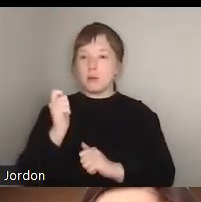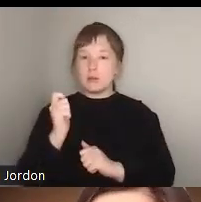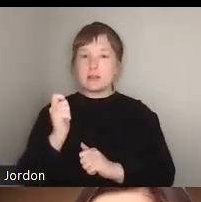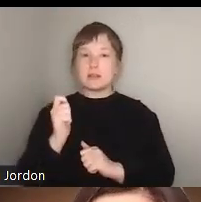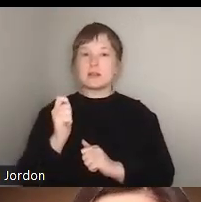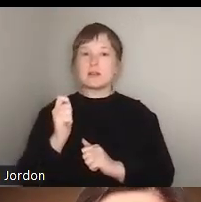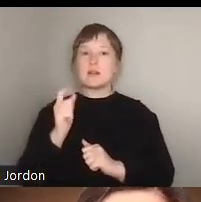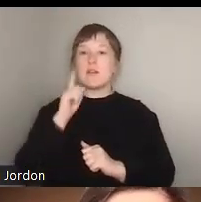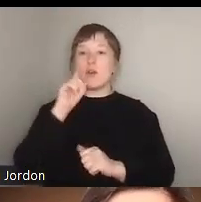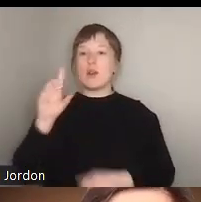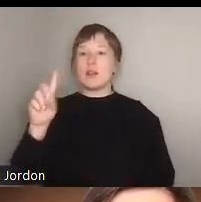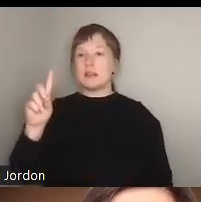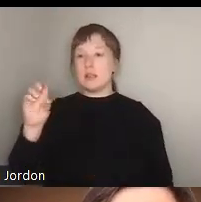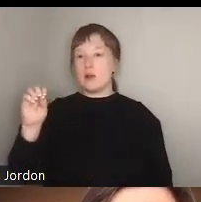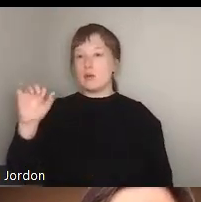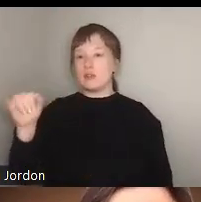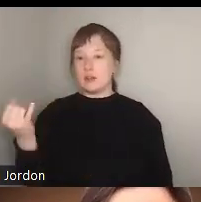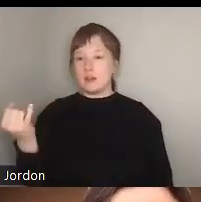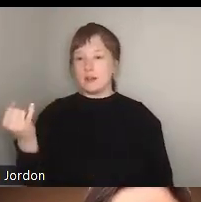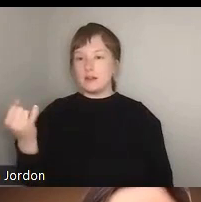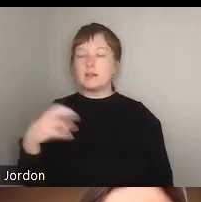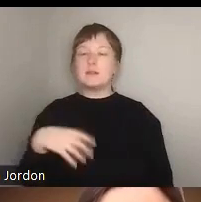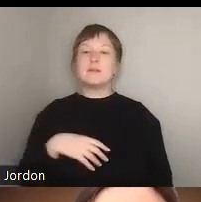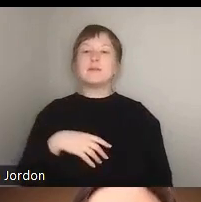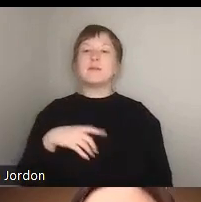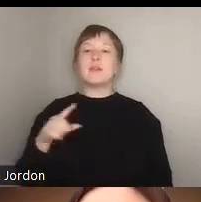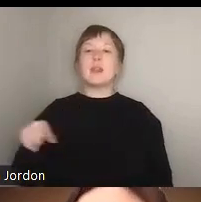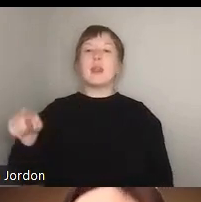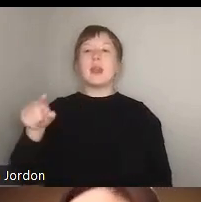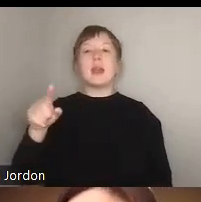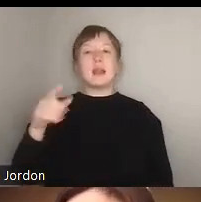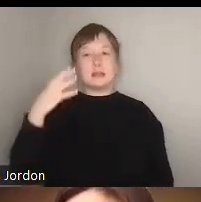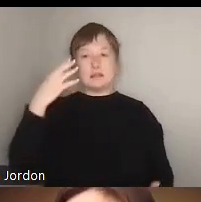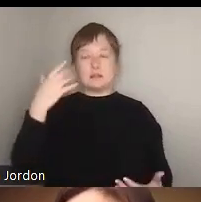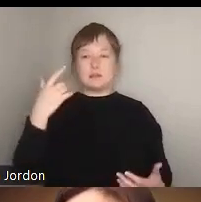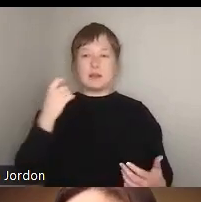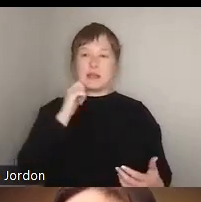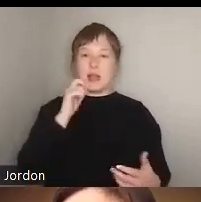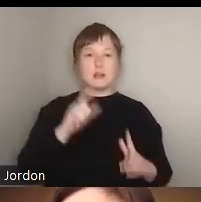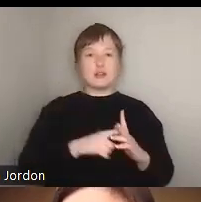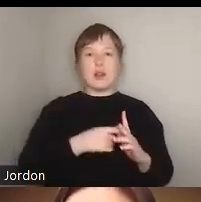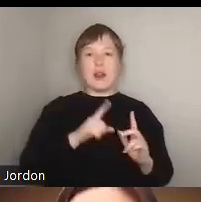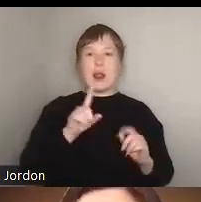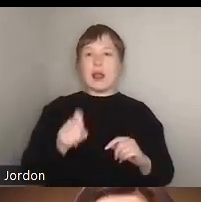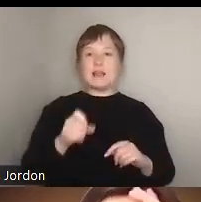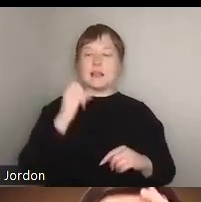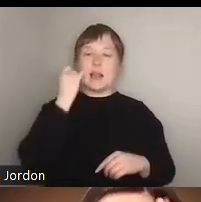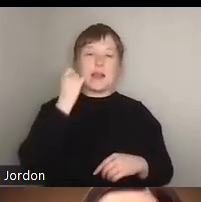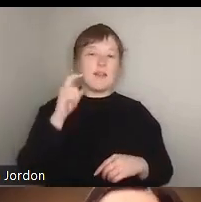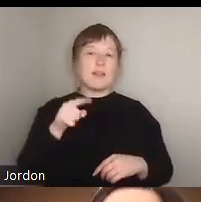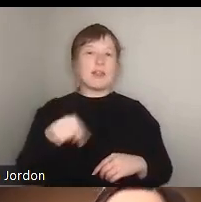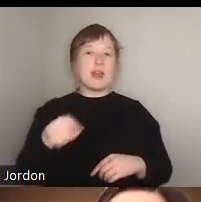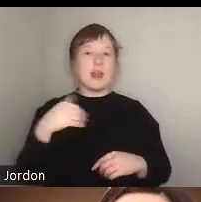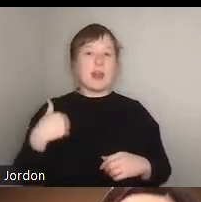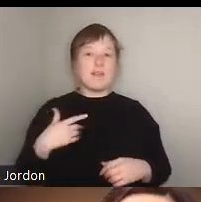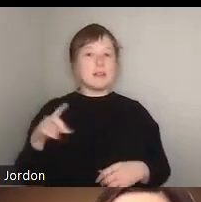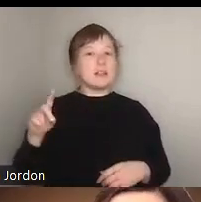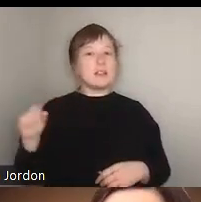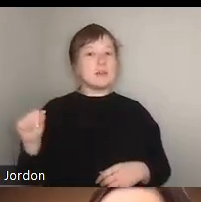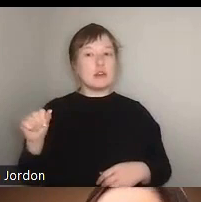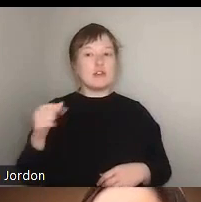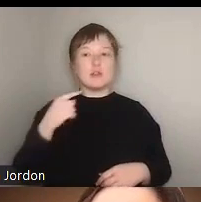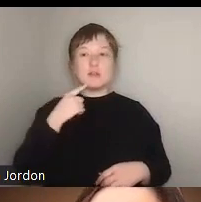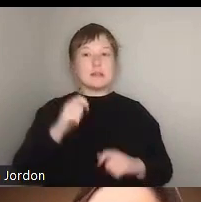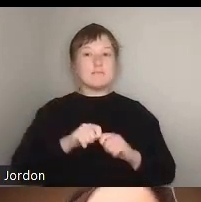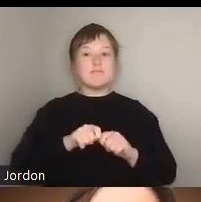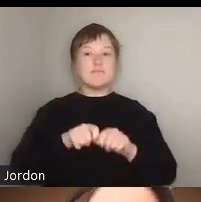through the Department of Justice. And they originally were not asking individuals if they had a disability. They were just sort of sending out